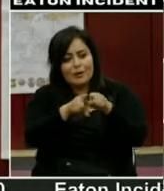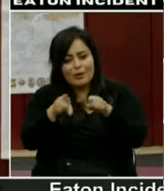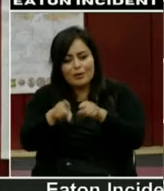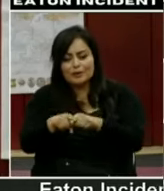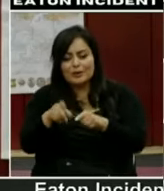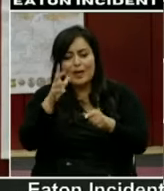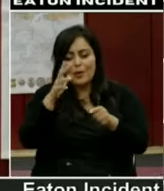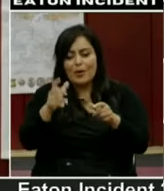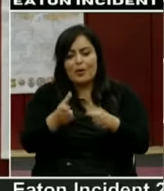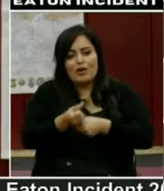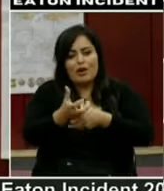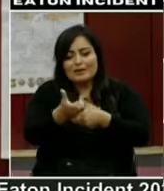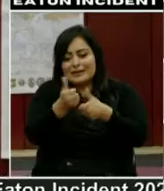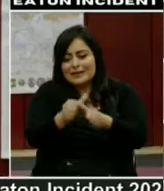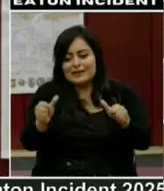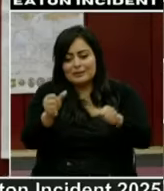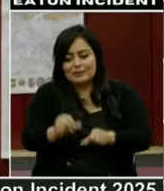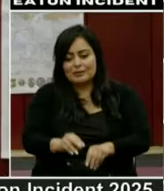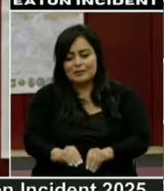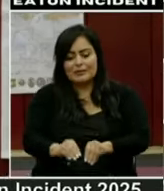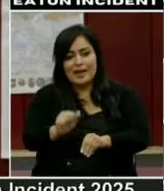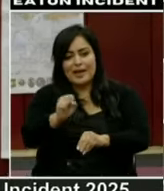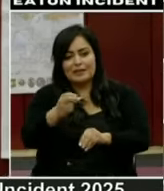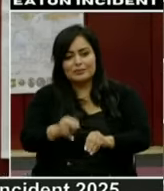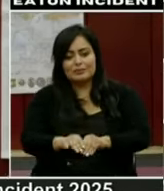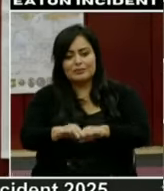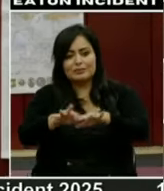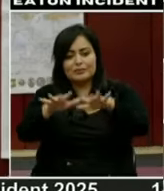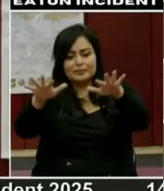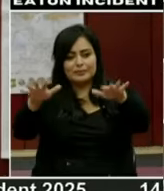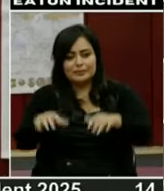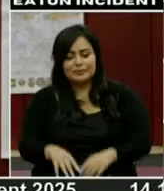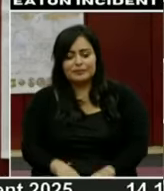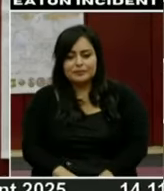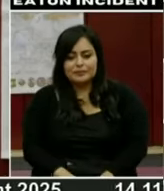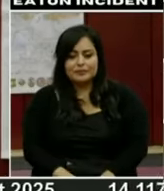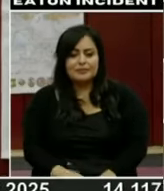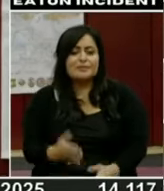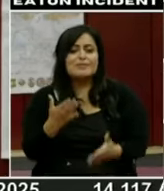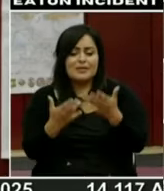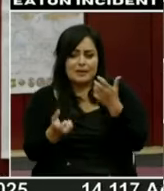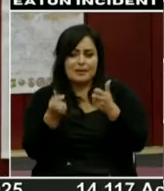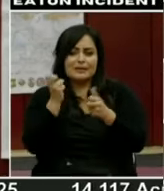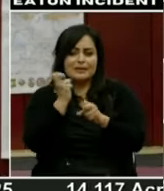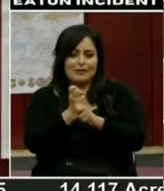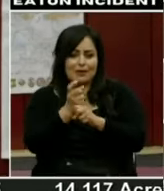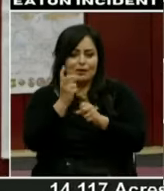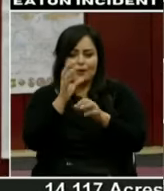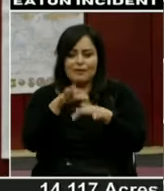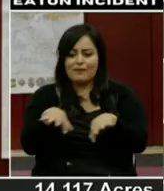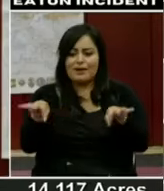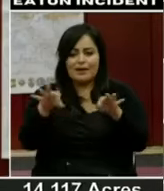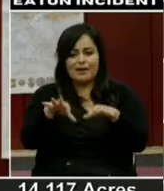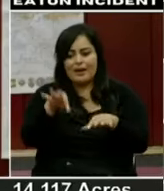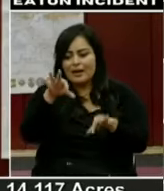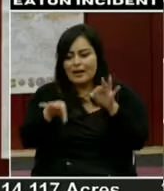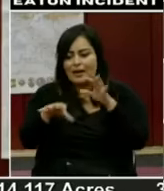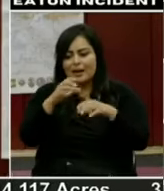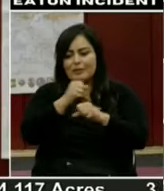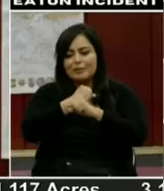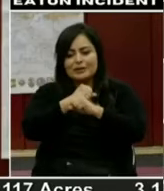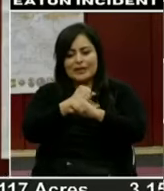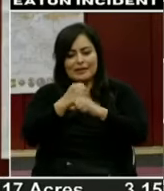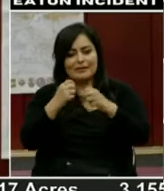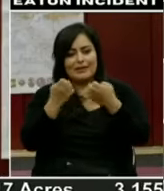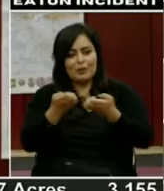ash particles into the air. It may be difficult to find appropriate protective equipment at this time. While